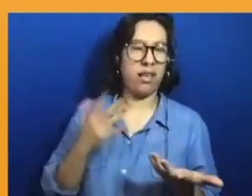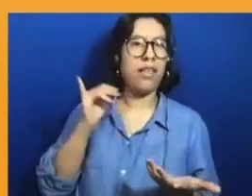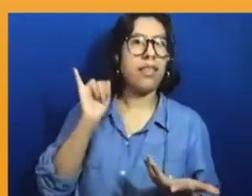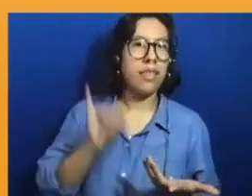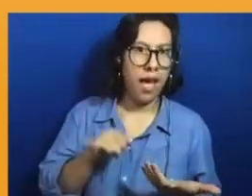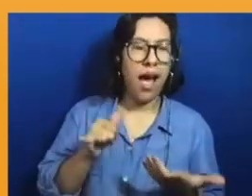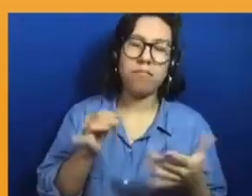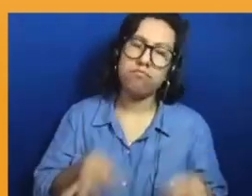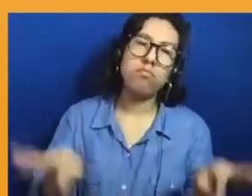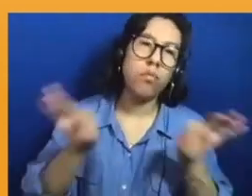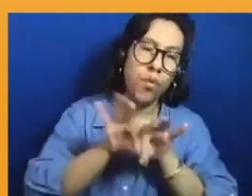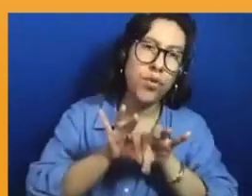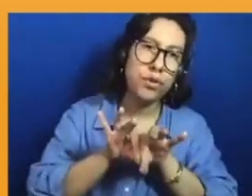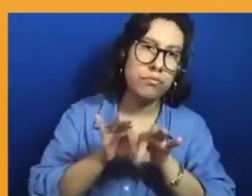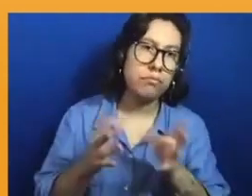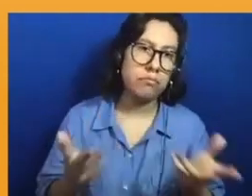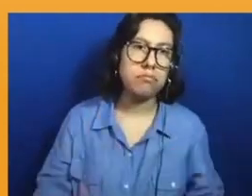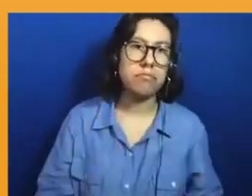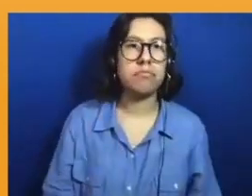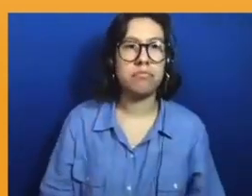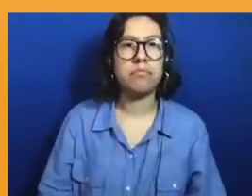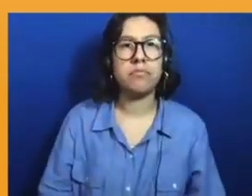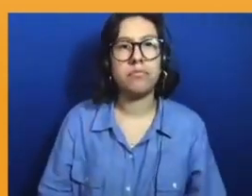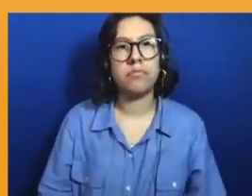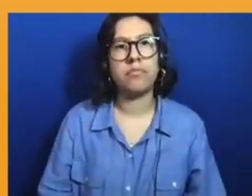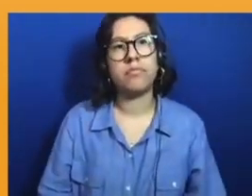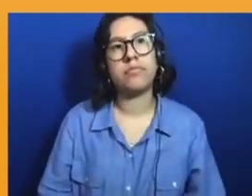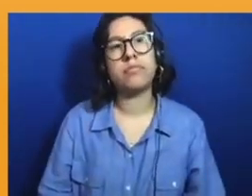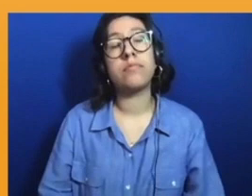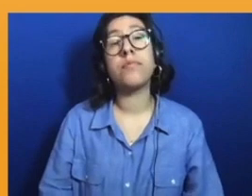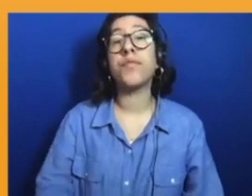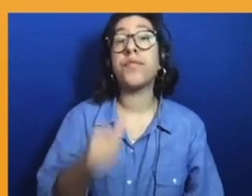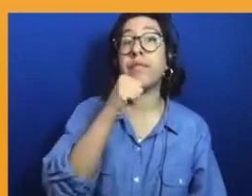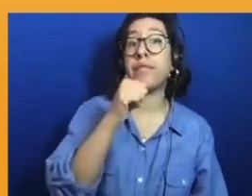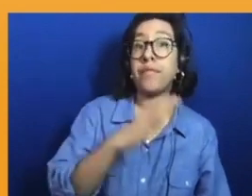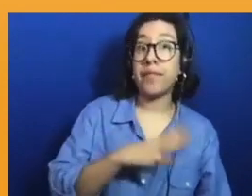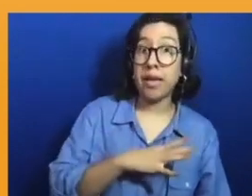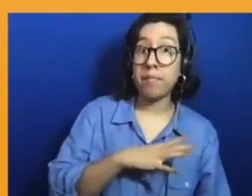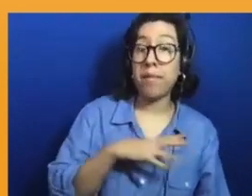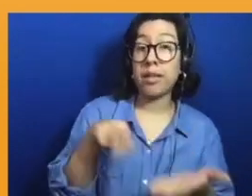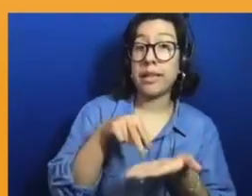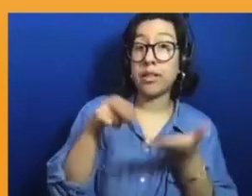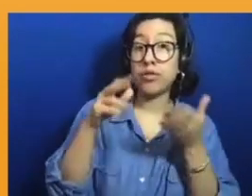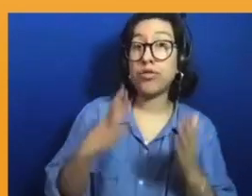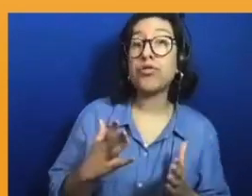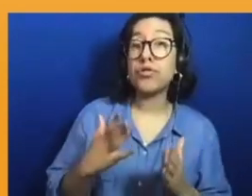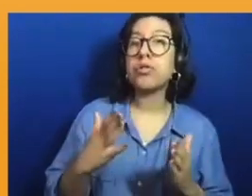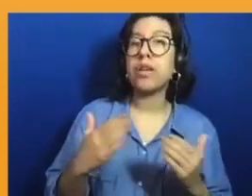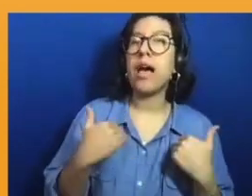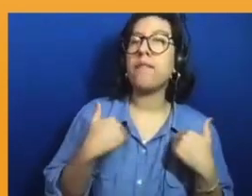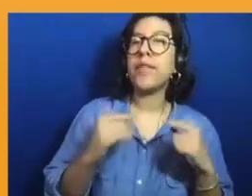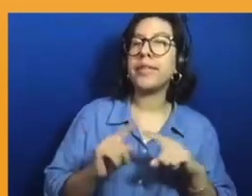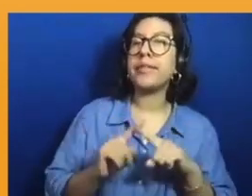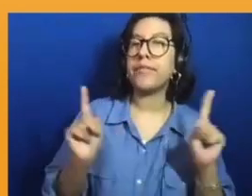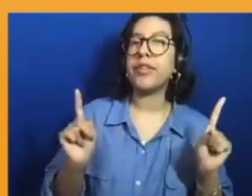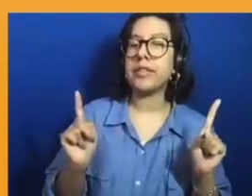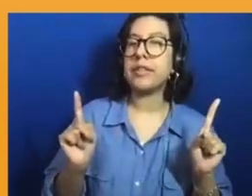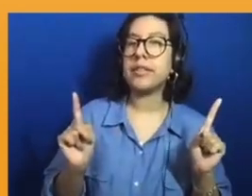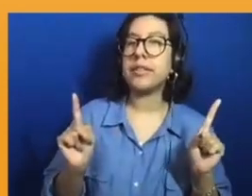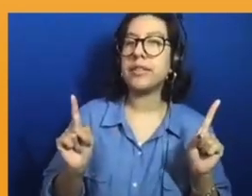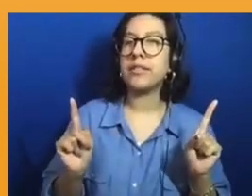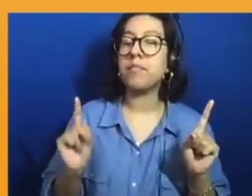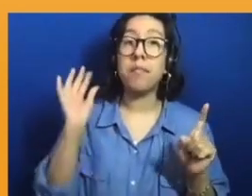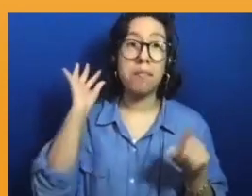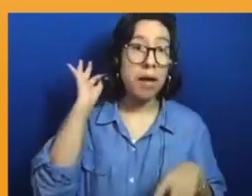especially important. Obviously, for female dancing, there is a little bit of a difference. I'll have my